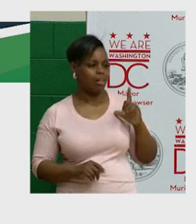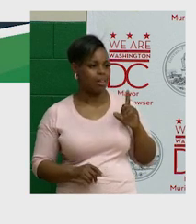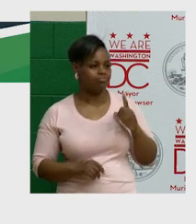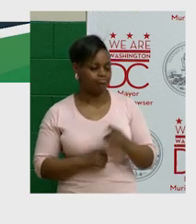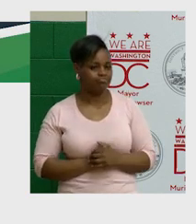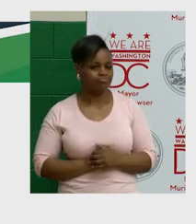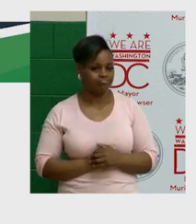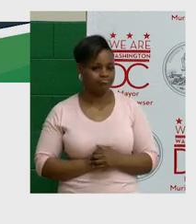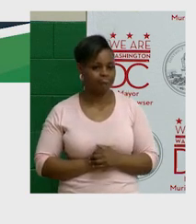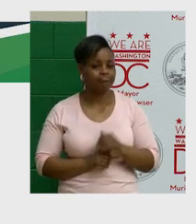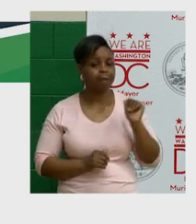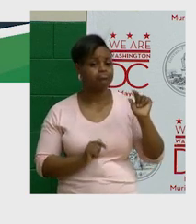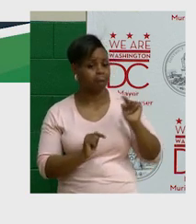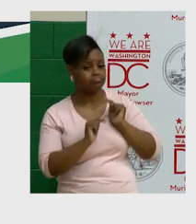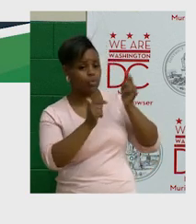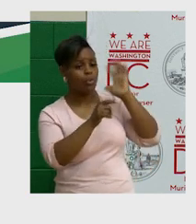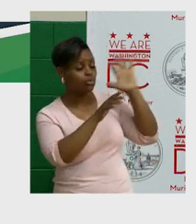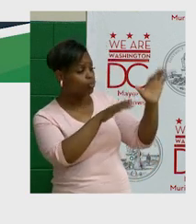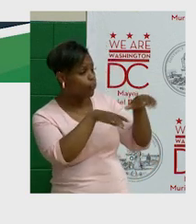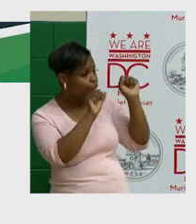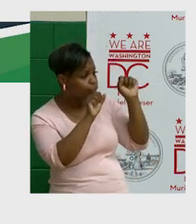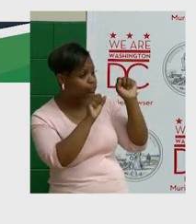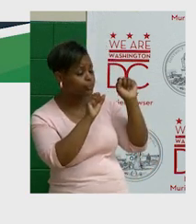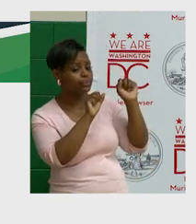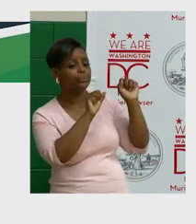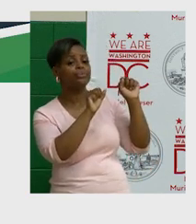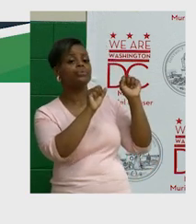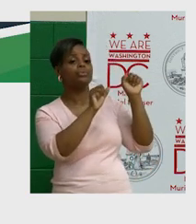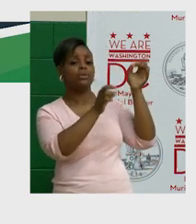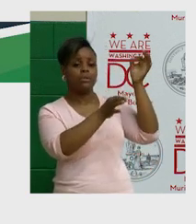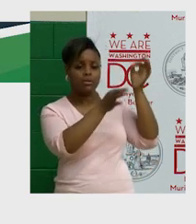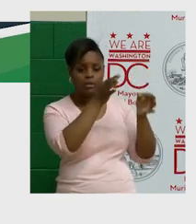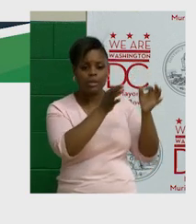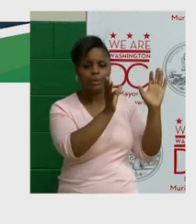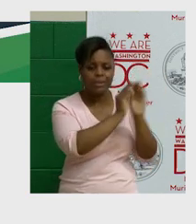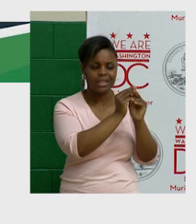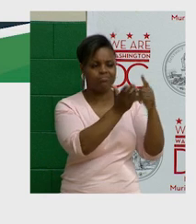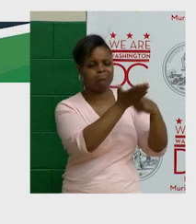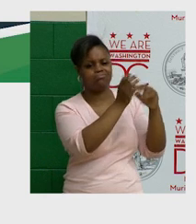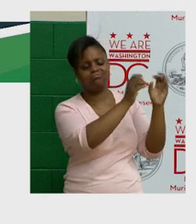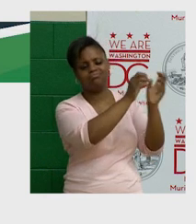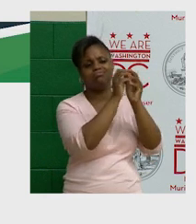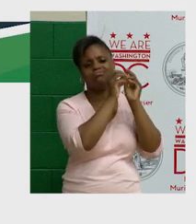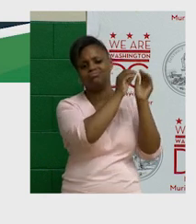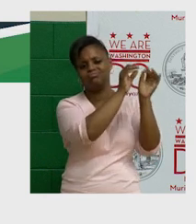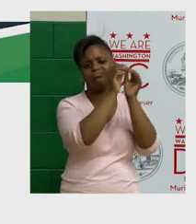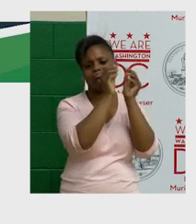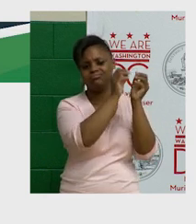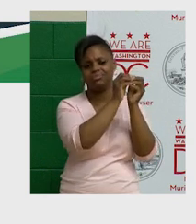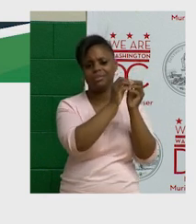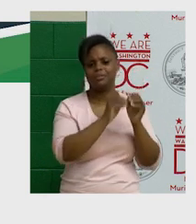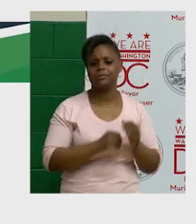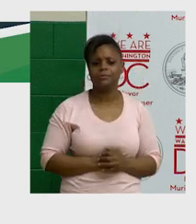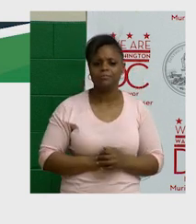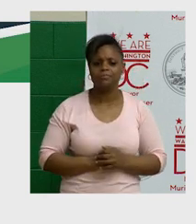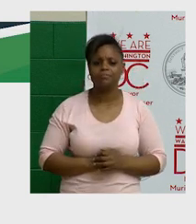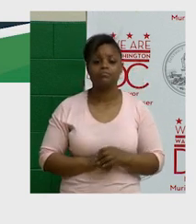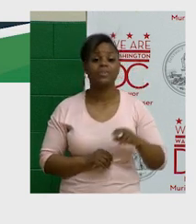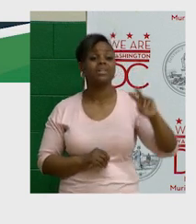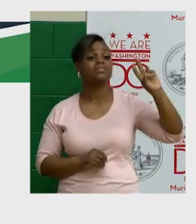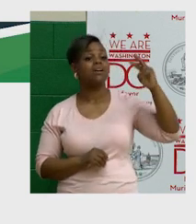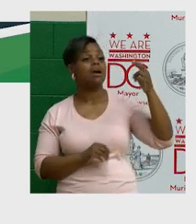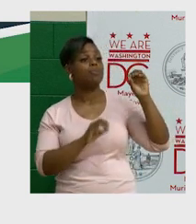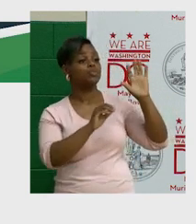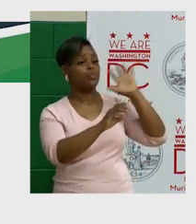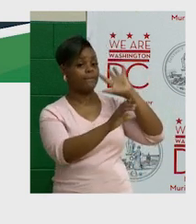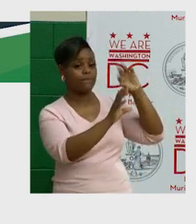a series of hearings and meetings to discuss the proposals. This is another opportunity where you can get involved, particularly if you see